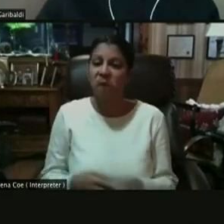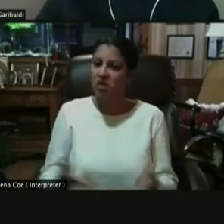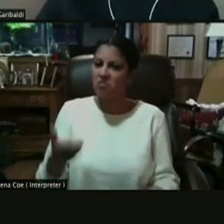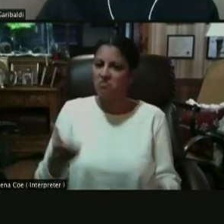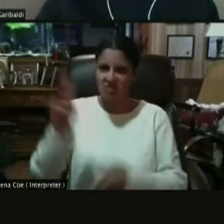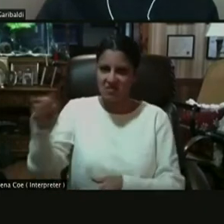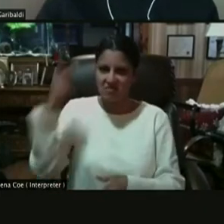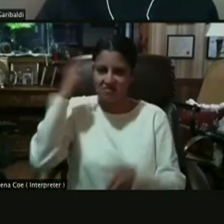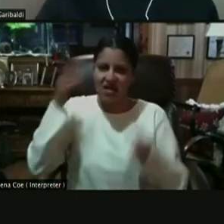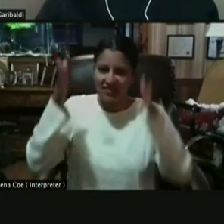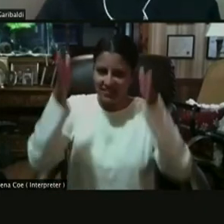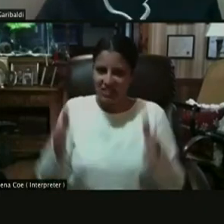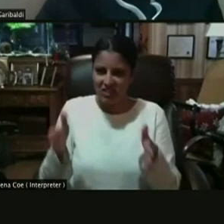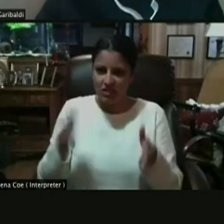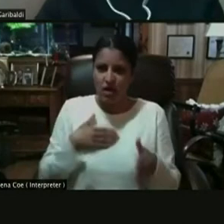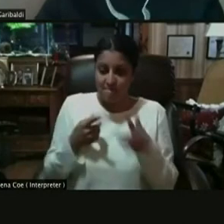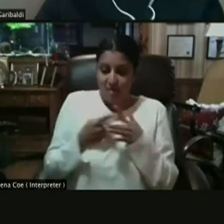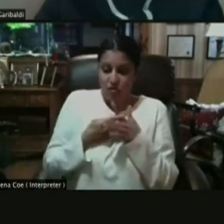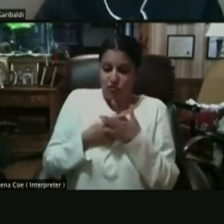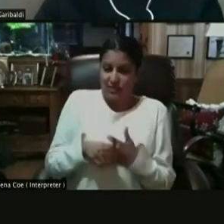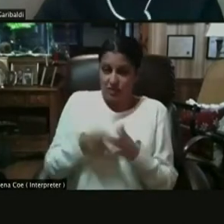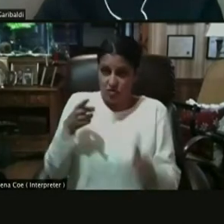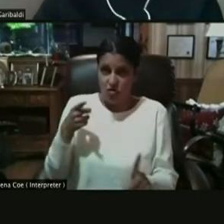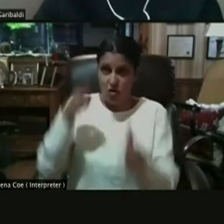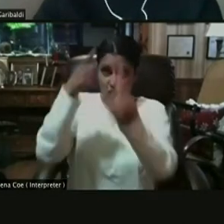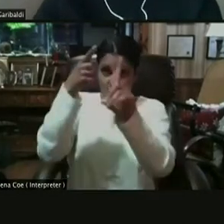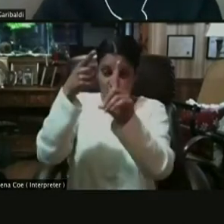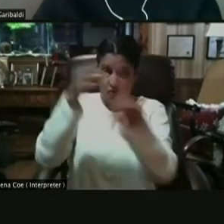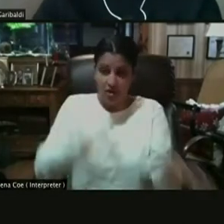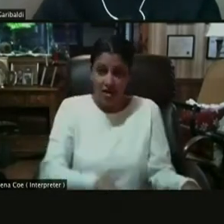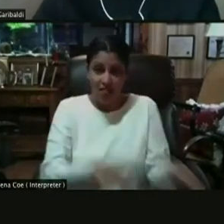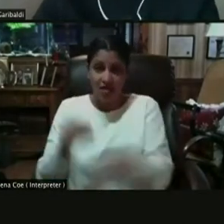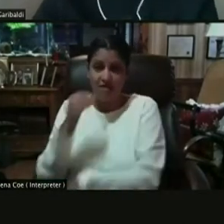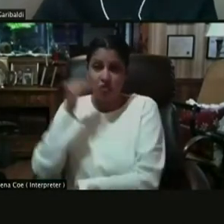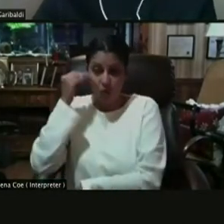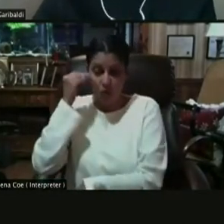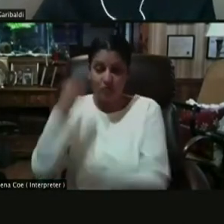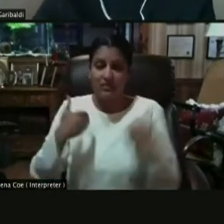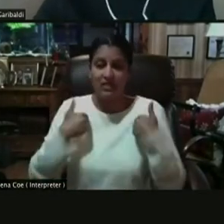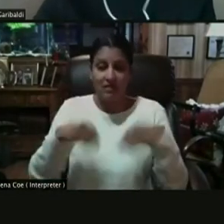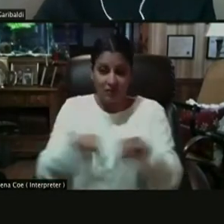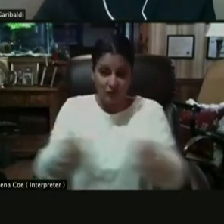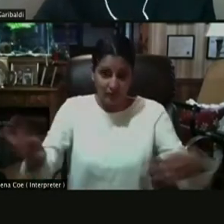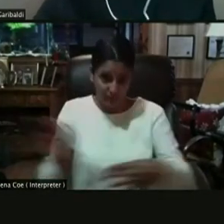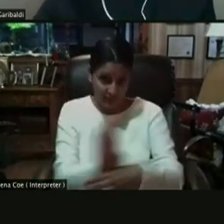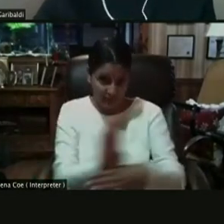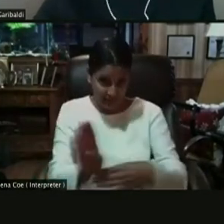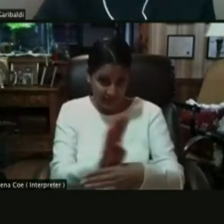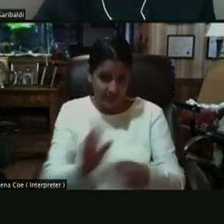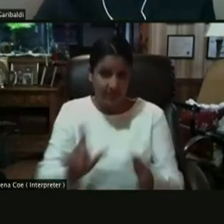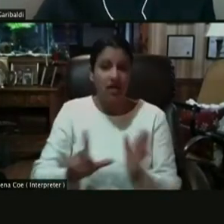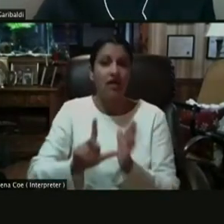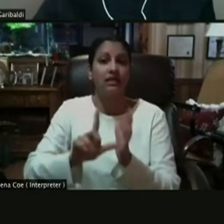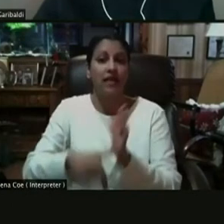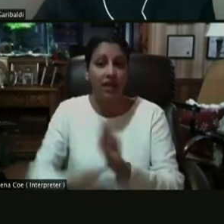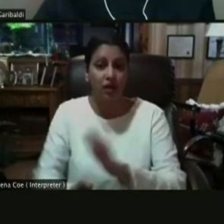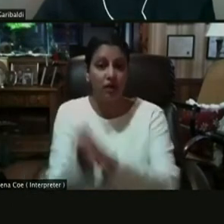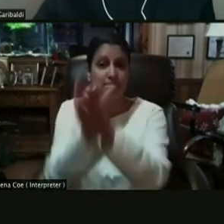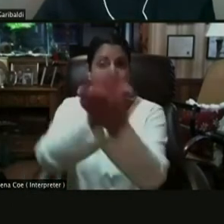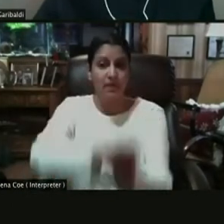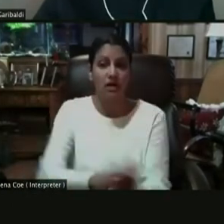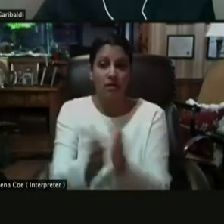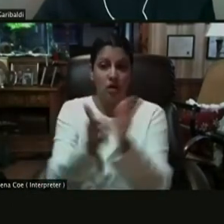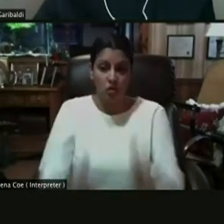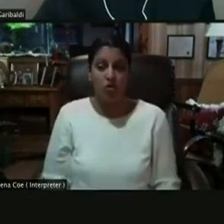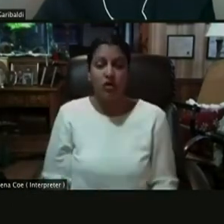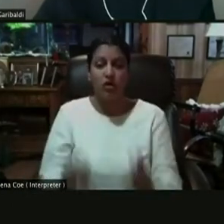So my original goal when I left home was to get a degree in business, and then I was going to go to law school, start companies,